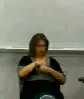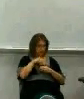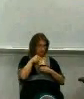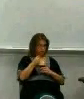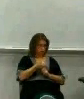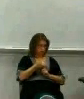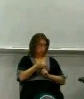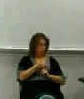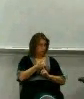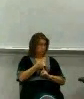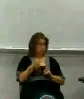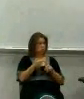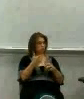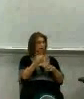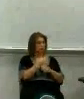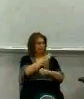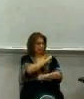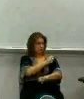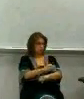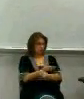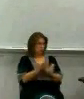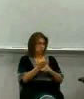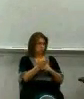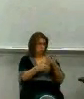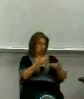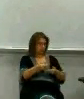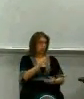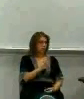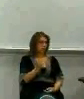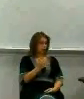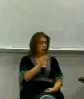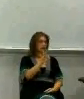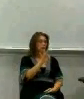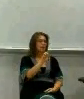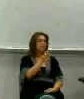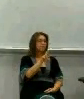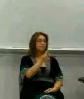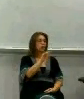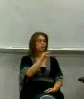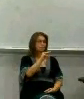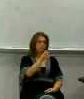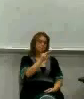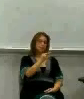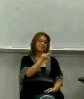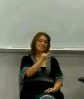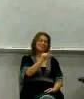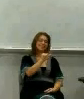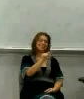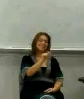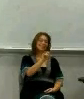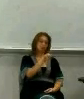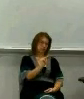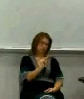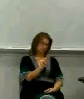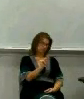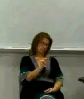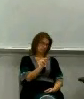to gain energy through the process of fermentation. Right. So